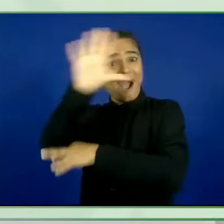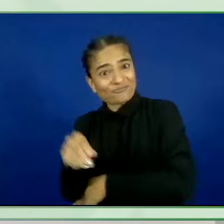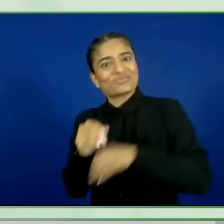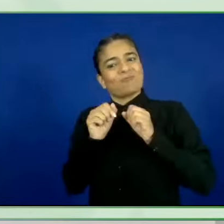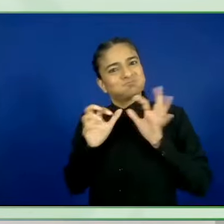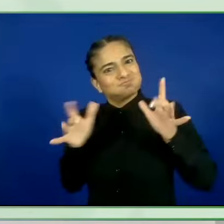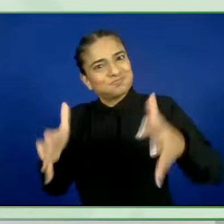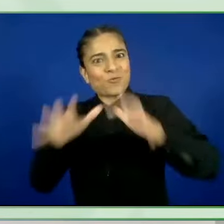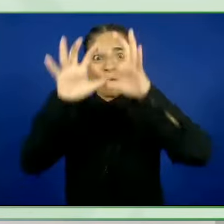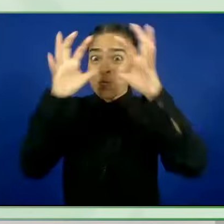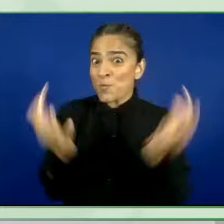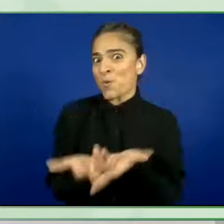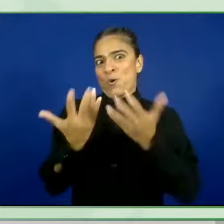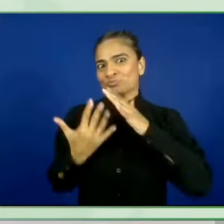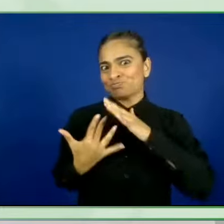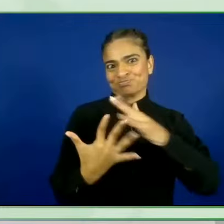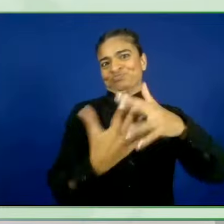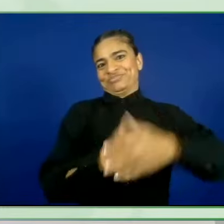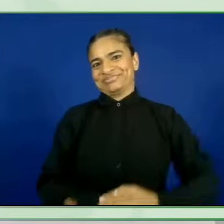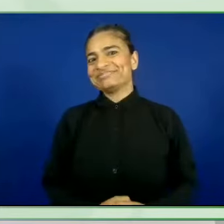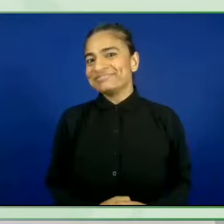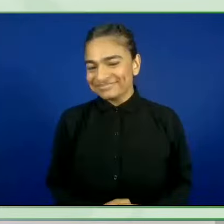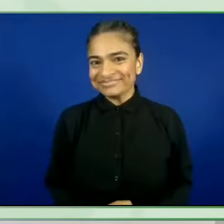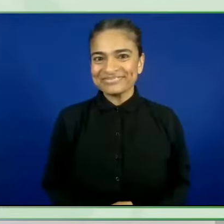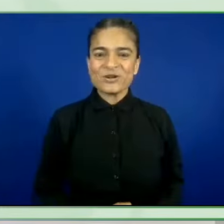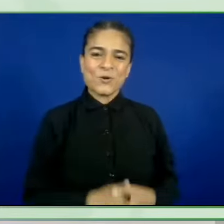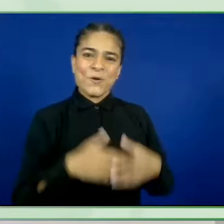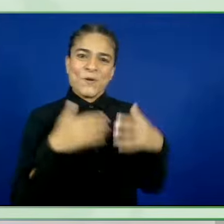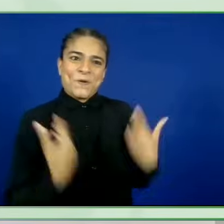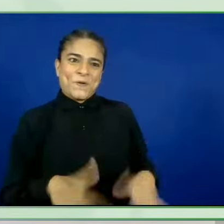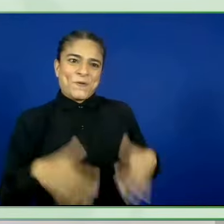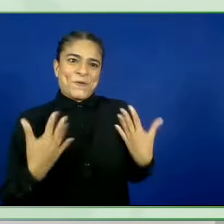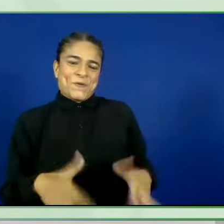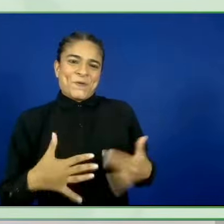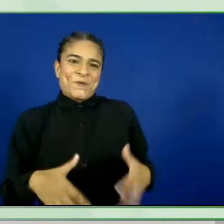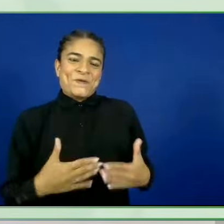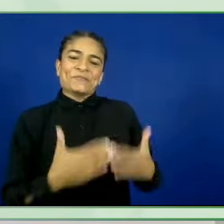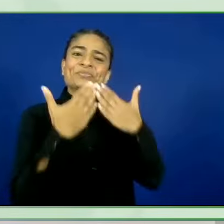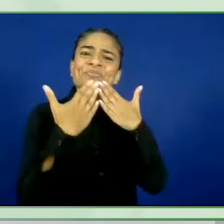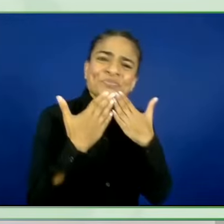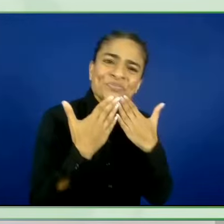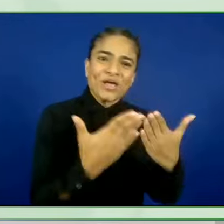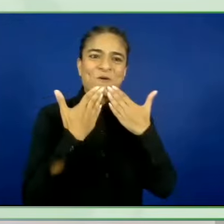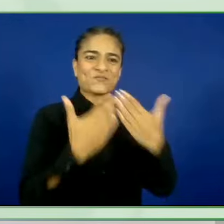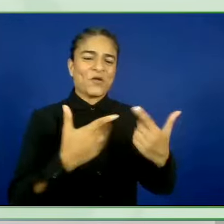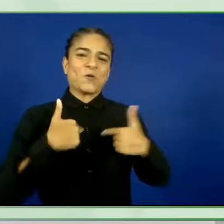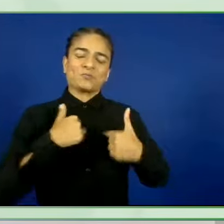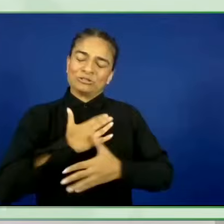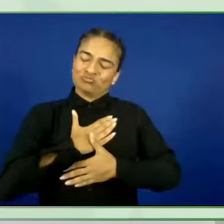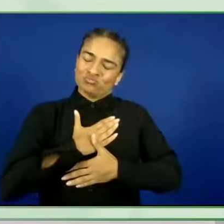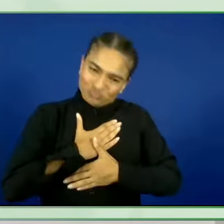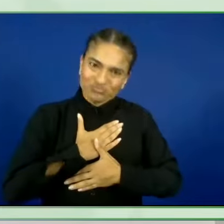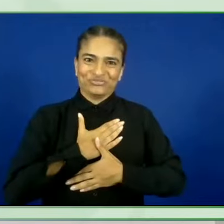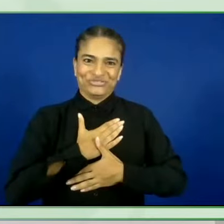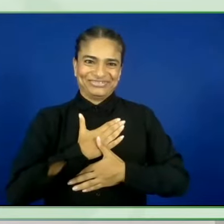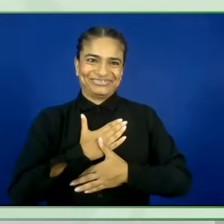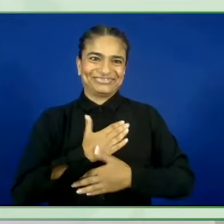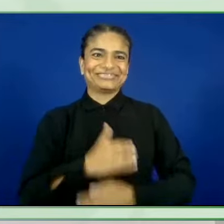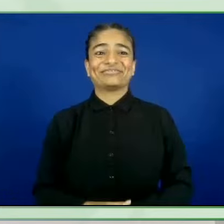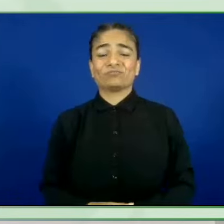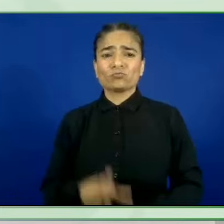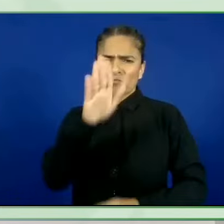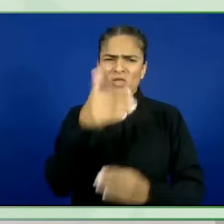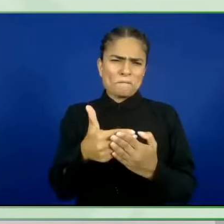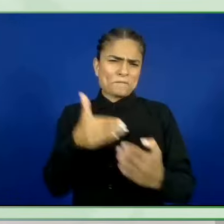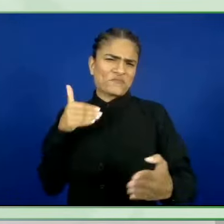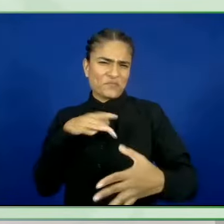Yeah. keep it global. Charles, Thank you very much. That's my pleasure. Yeah. Before I sign off, with everybody with whom I do